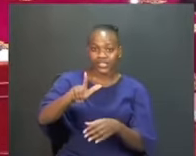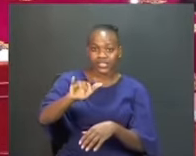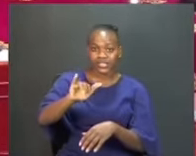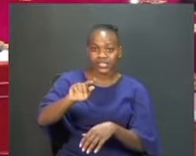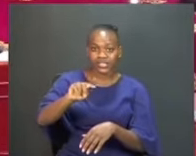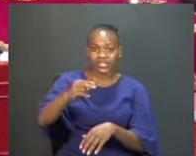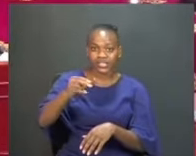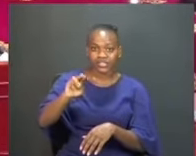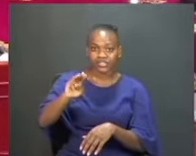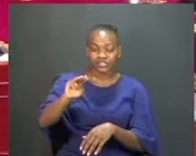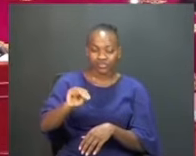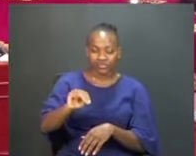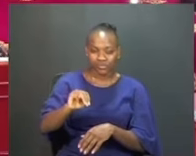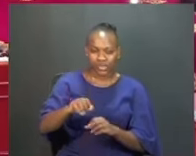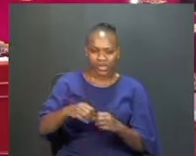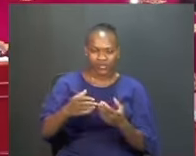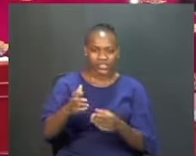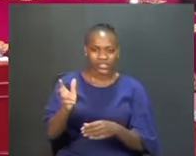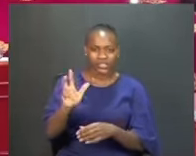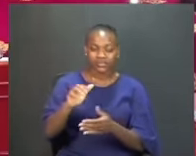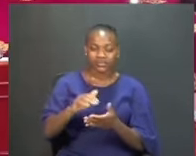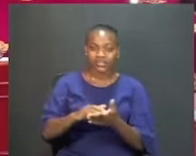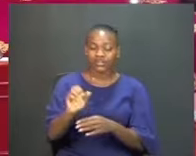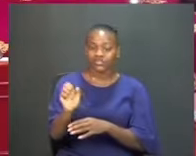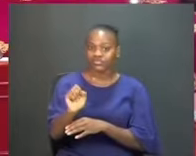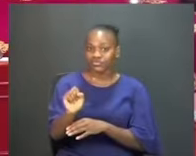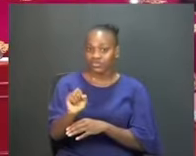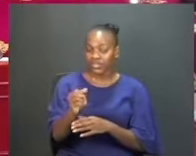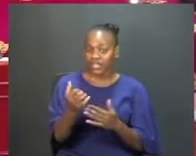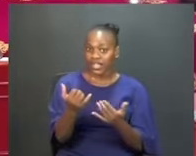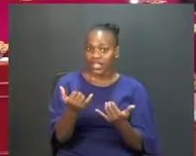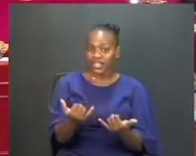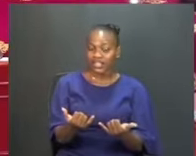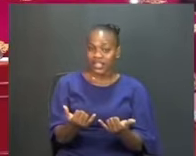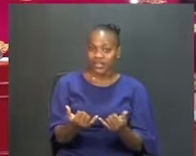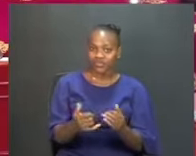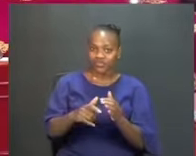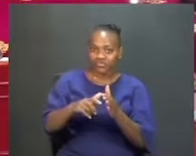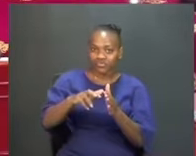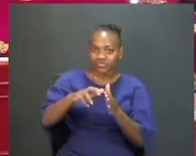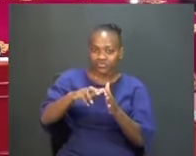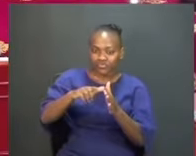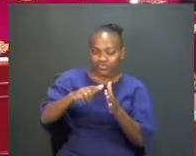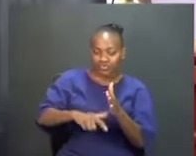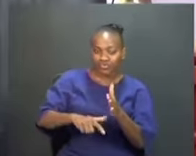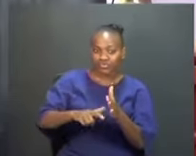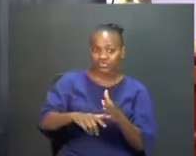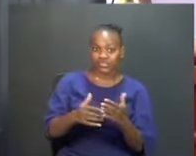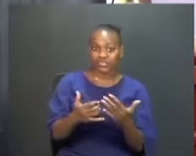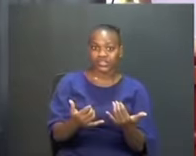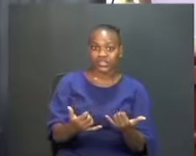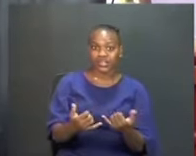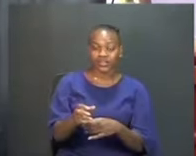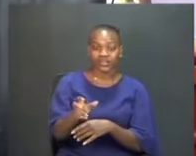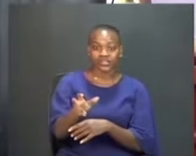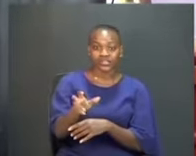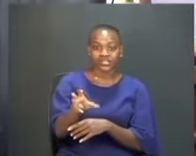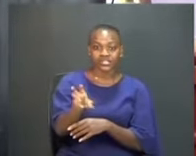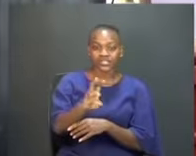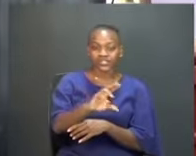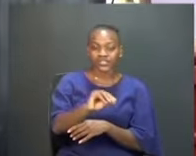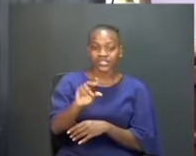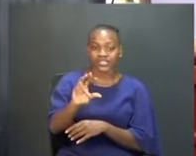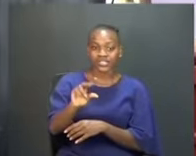about $3,000. Price of lithium had fallen, the current price to about